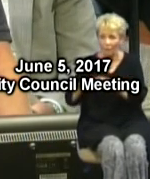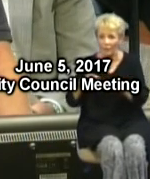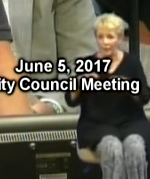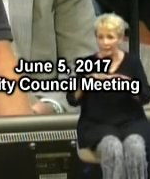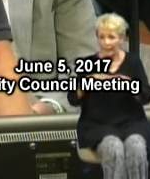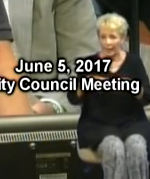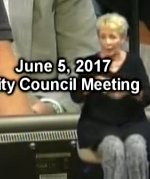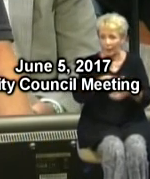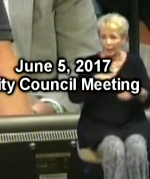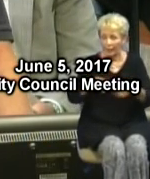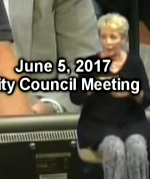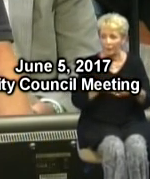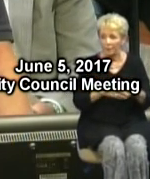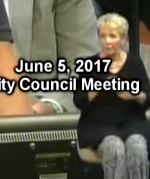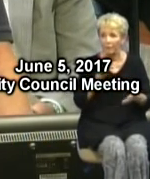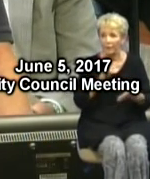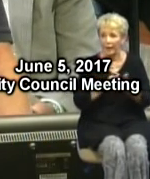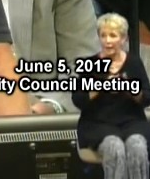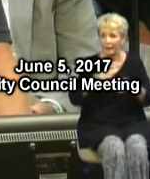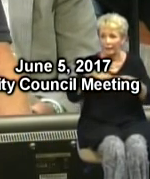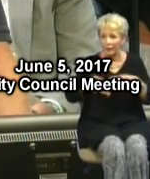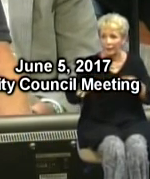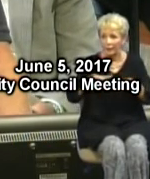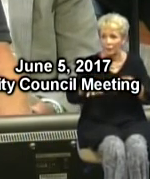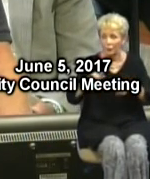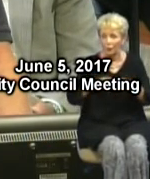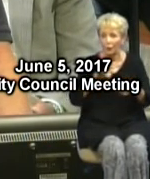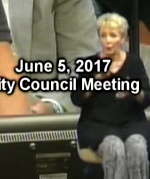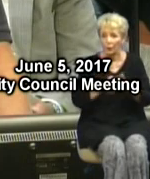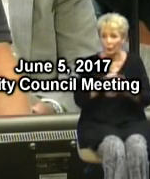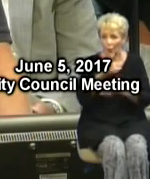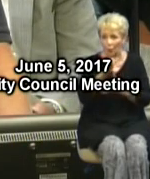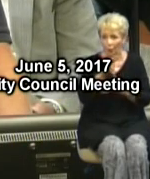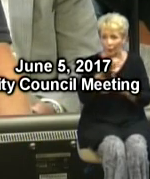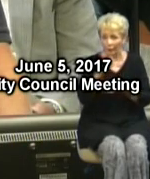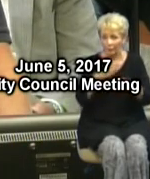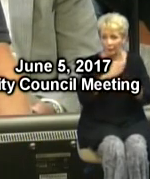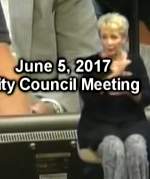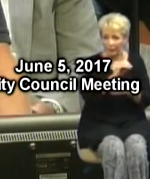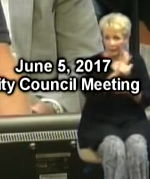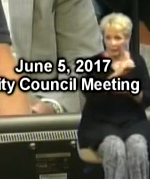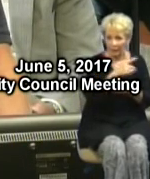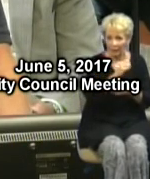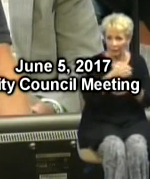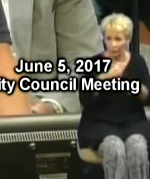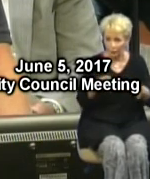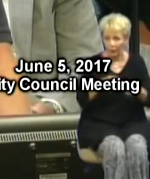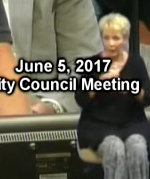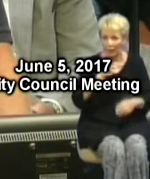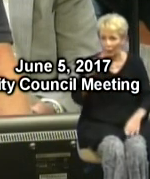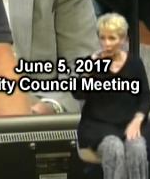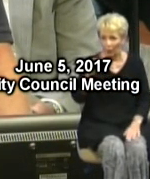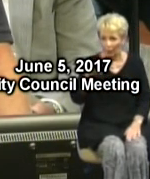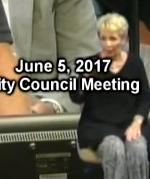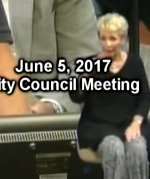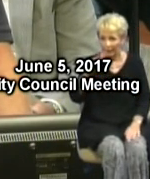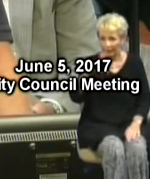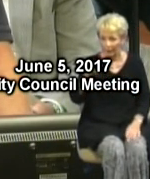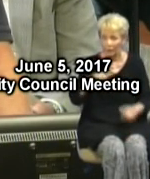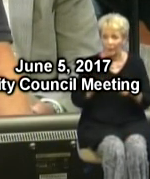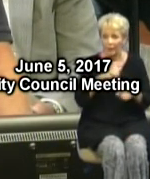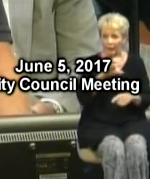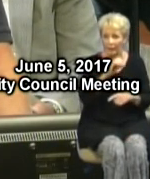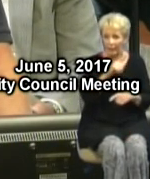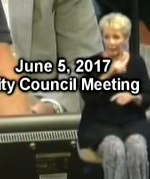area, and that discharged down into a ravine between College Street and North Anderson there at College Street.